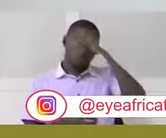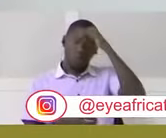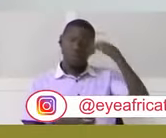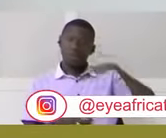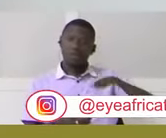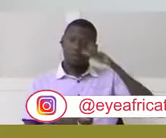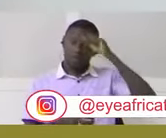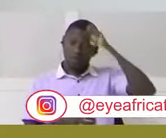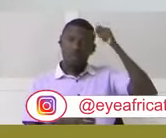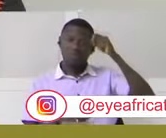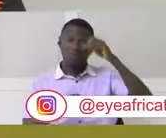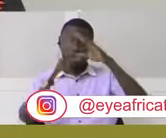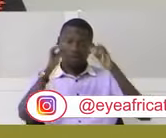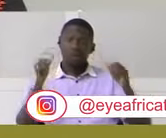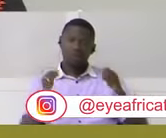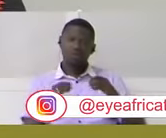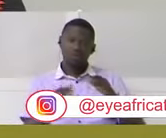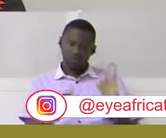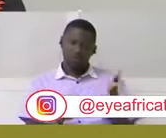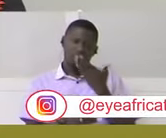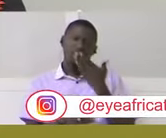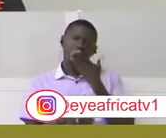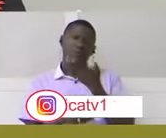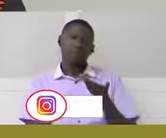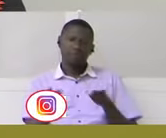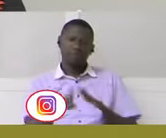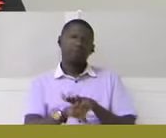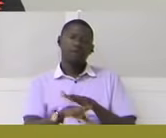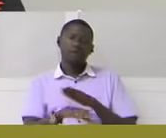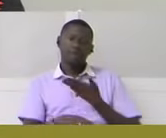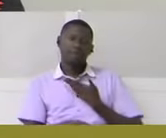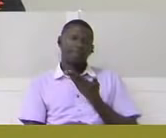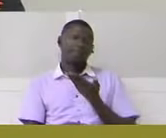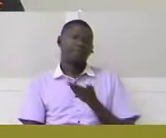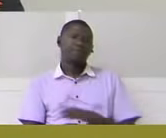ahead. Tell.